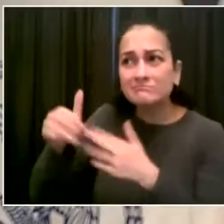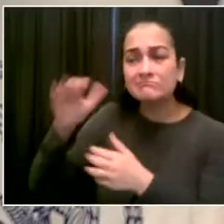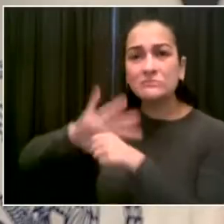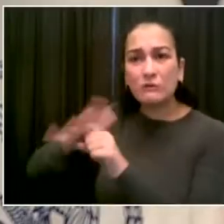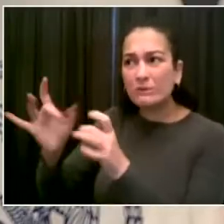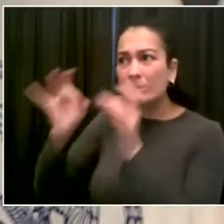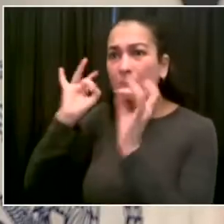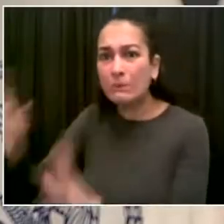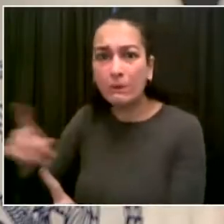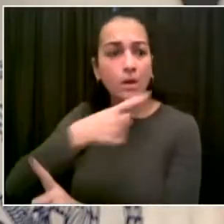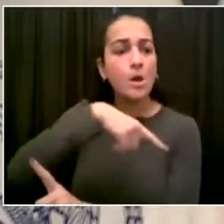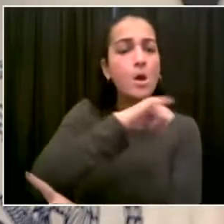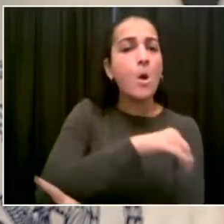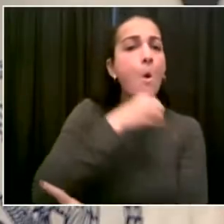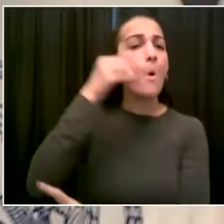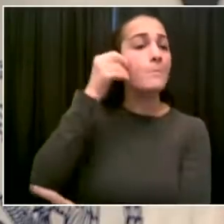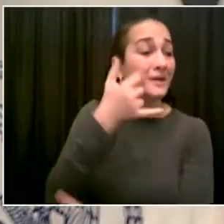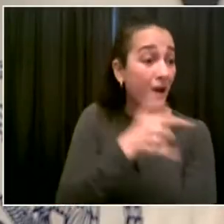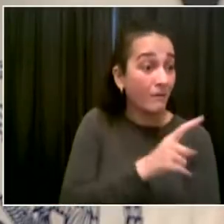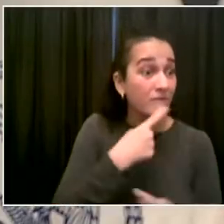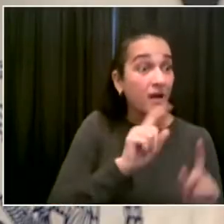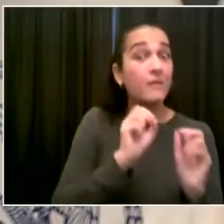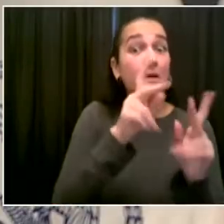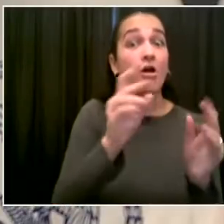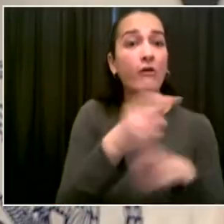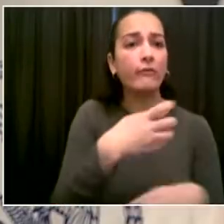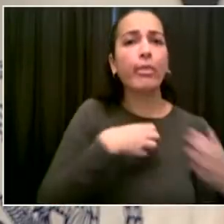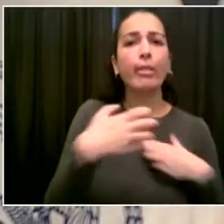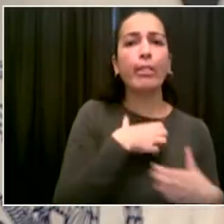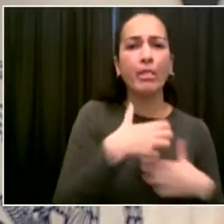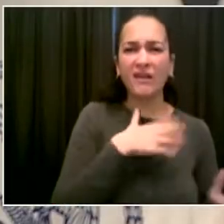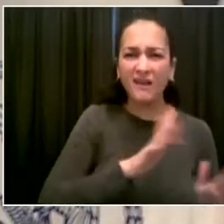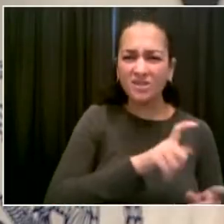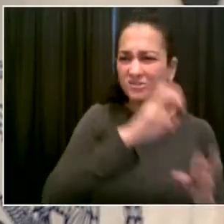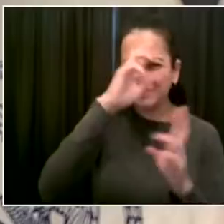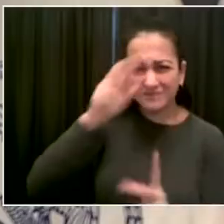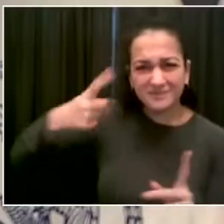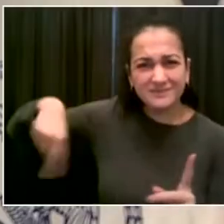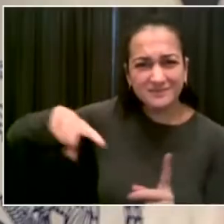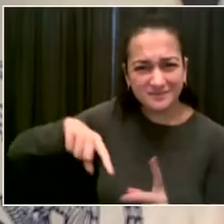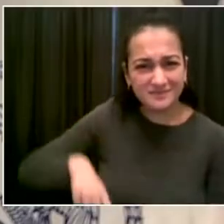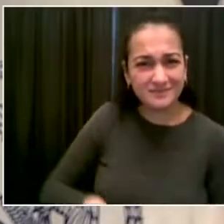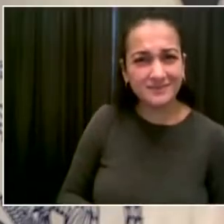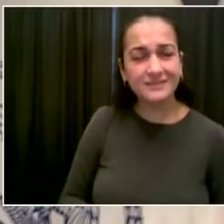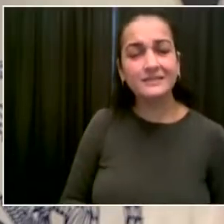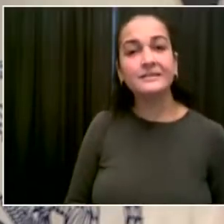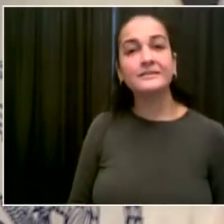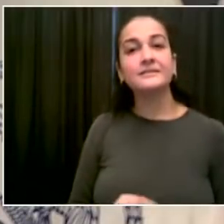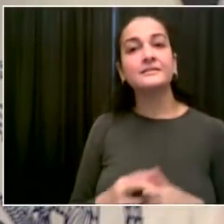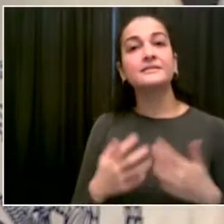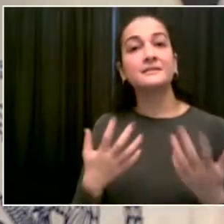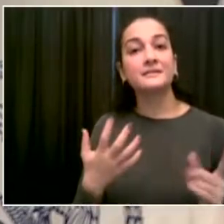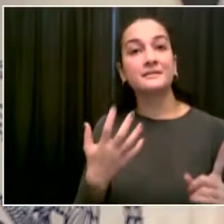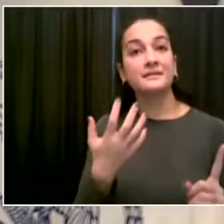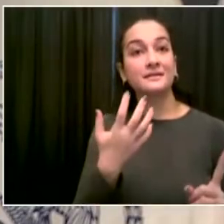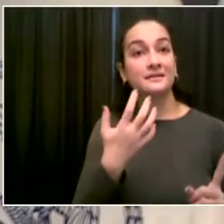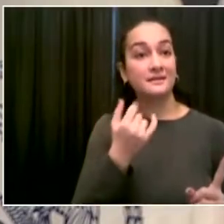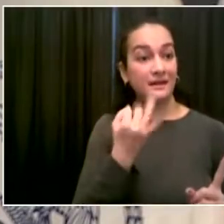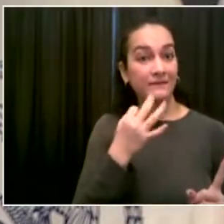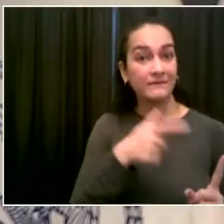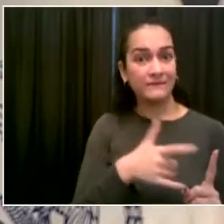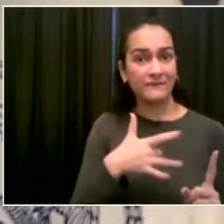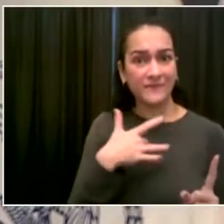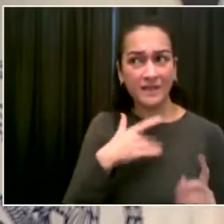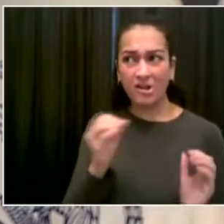fix this together, and they would, of course. But it's the health department. They should have the ability to follow the rules we've set out